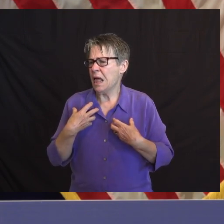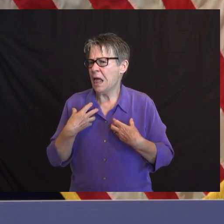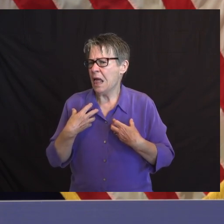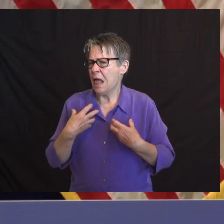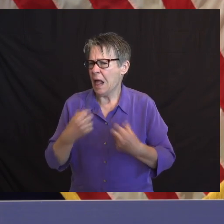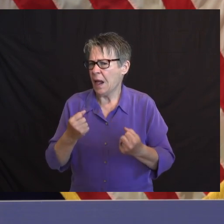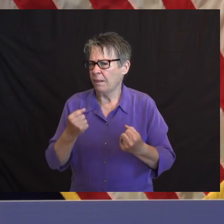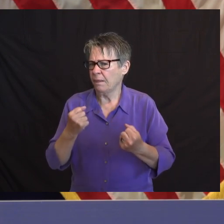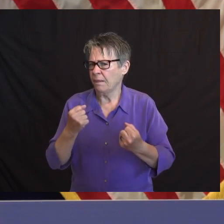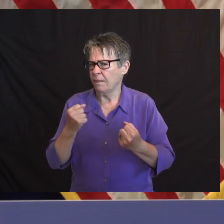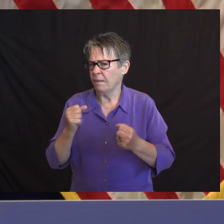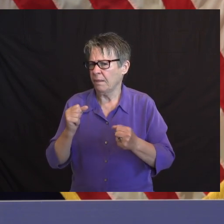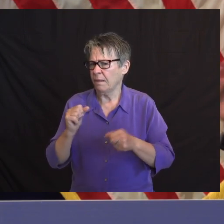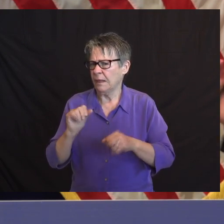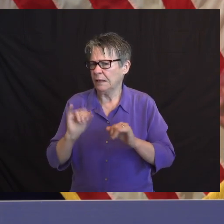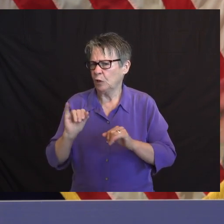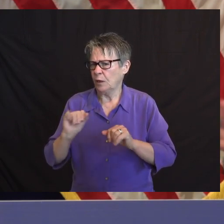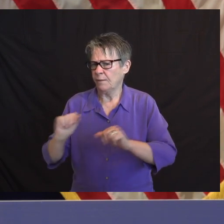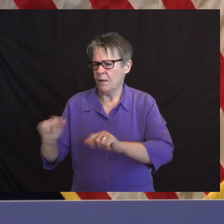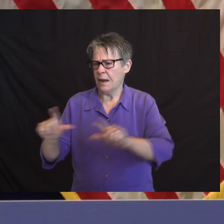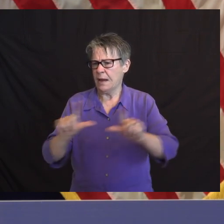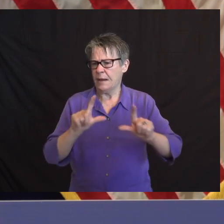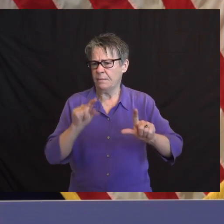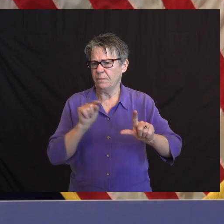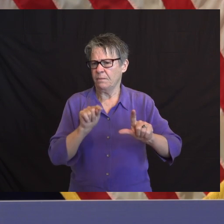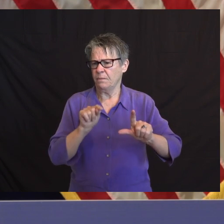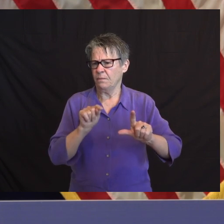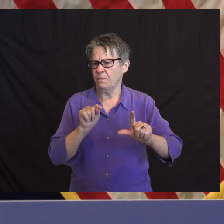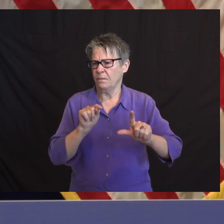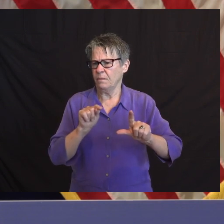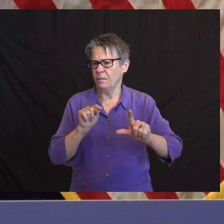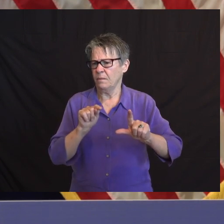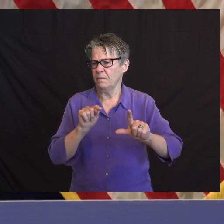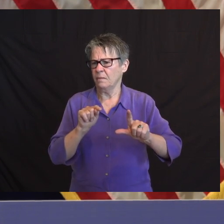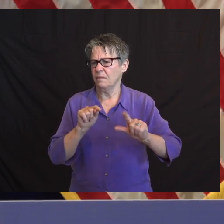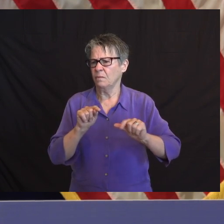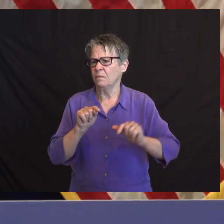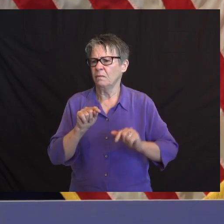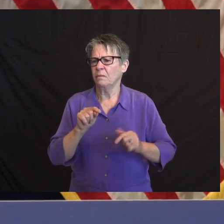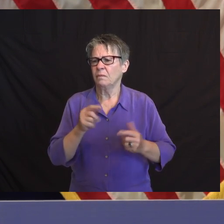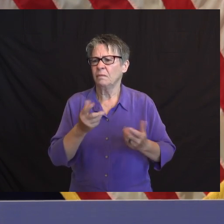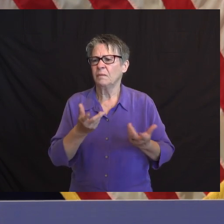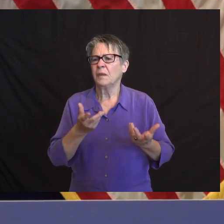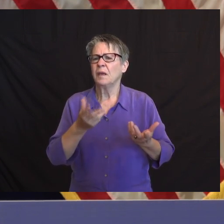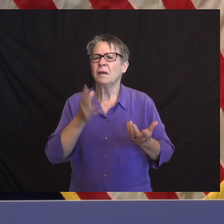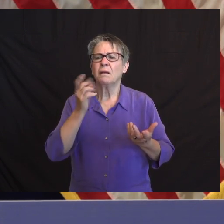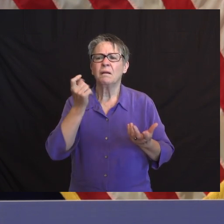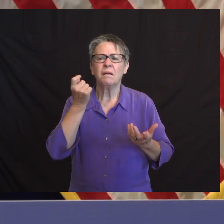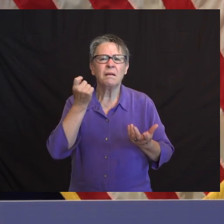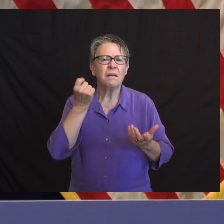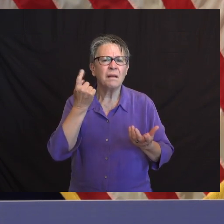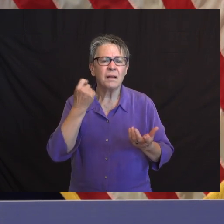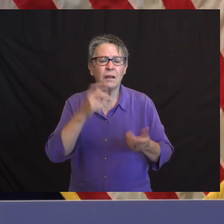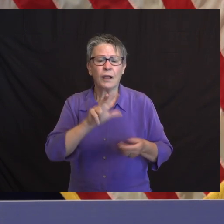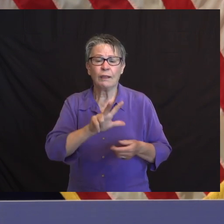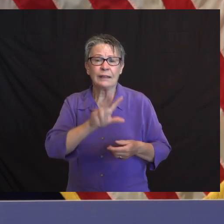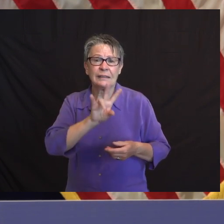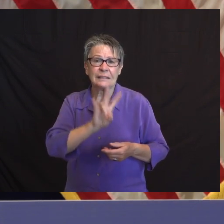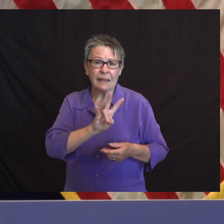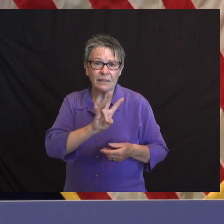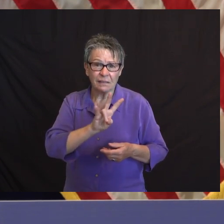us, 37 cases is not a huge number, but the numbers do jump out at you. So that is something